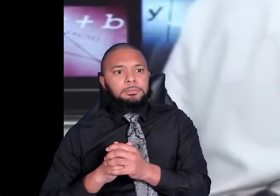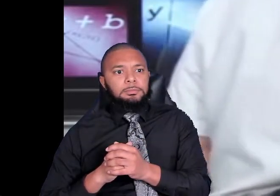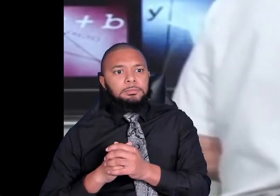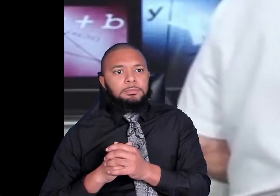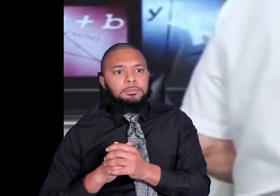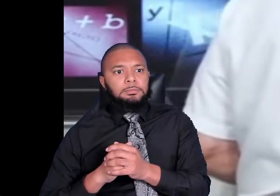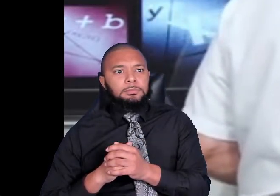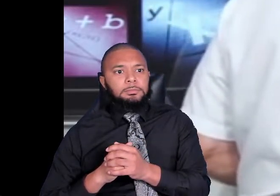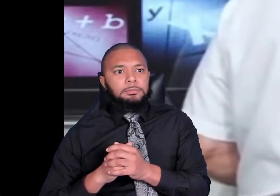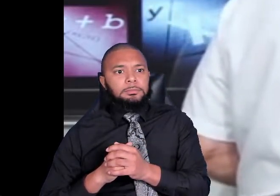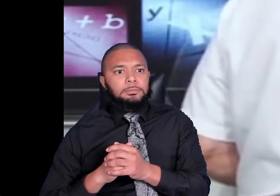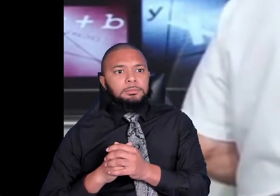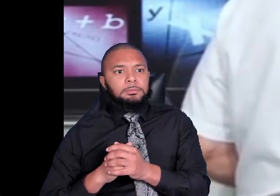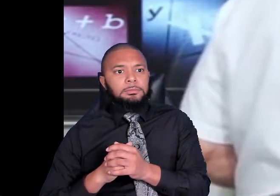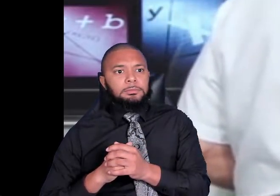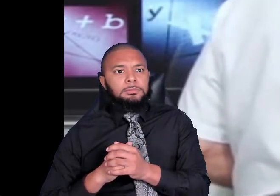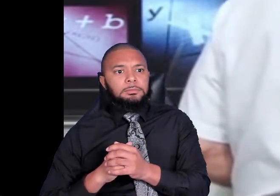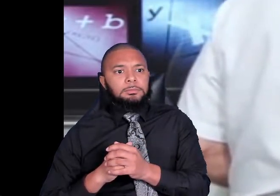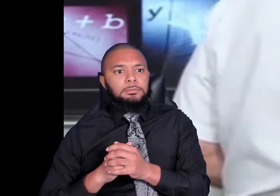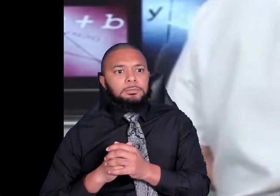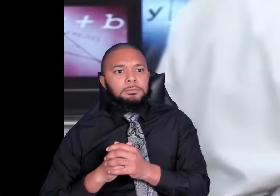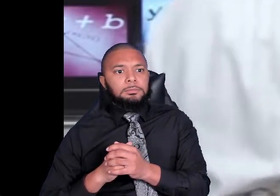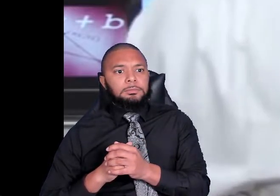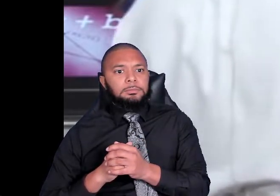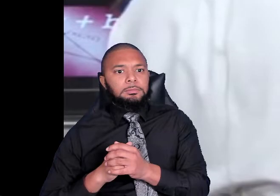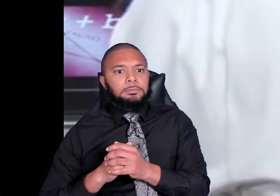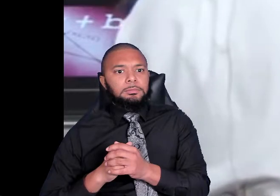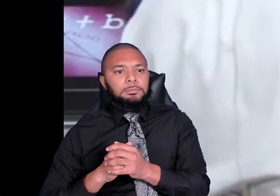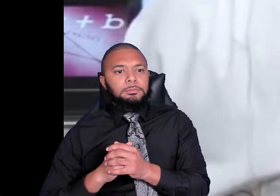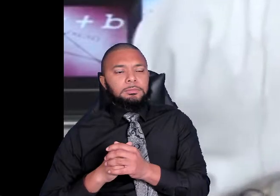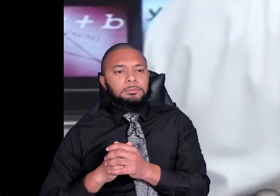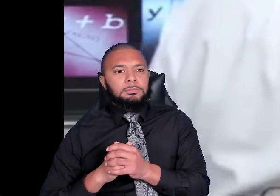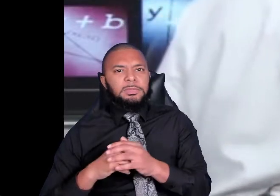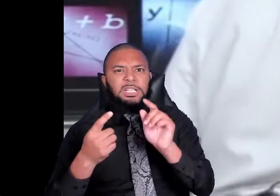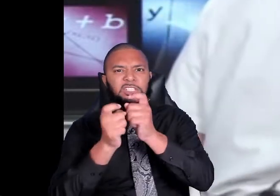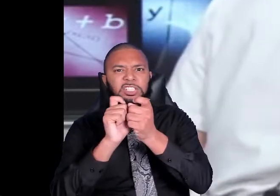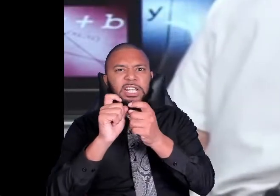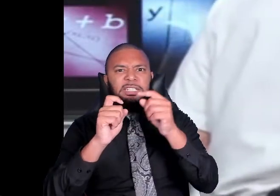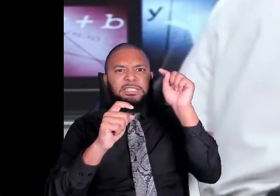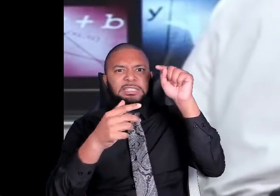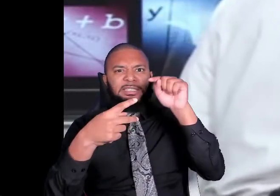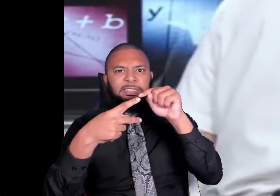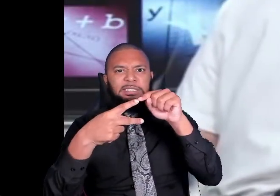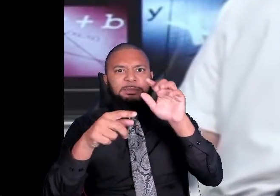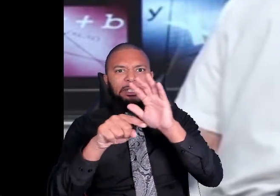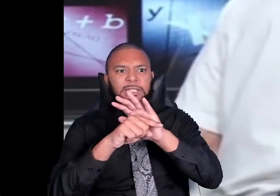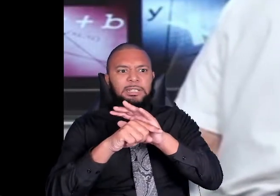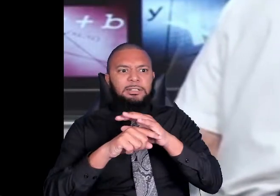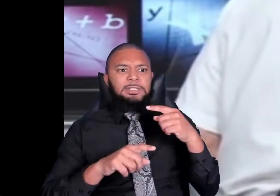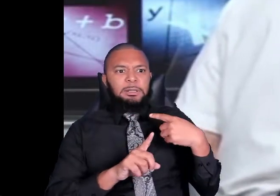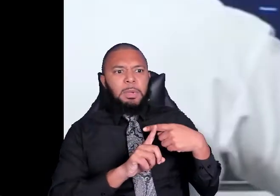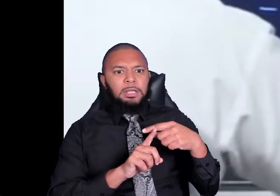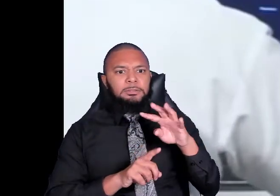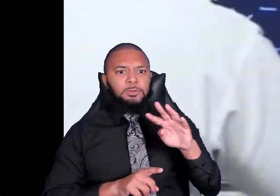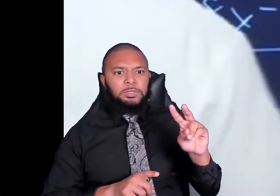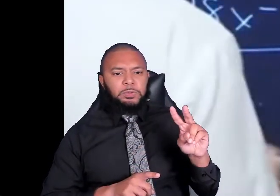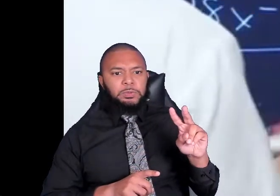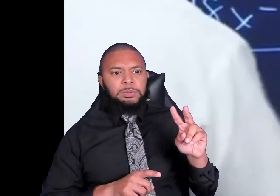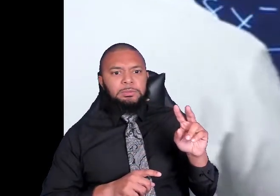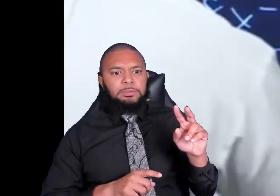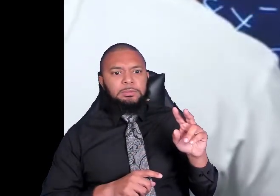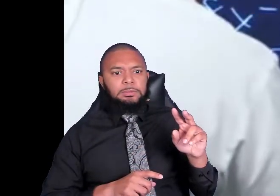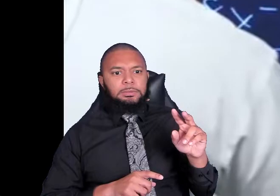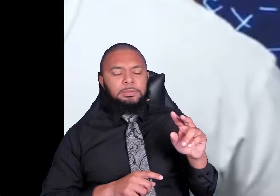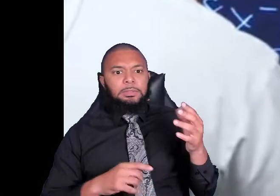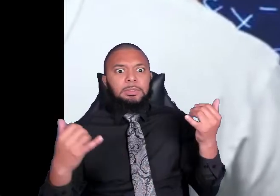Oh, I guess I better make one of them negative. And when I multiply this one by 2, I get a positive 42.